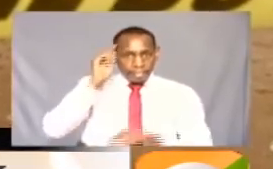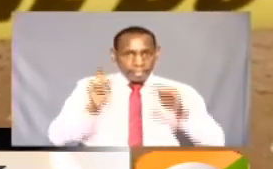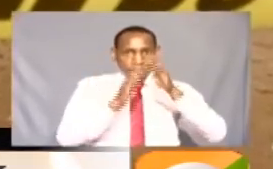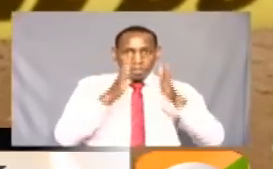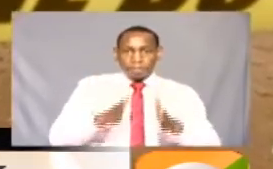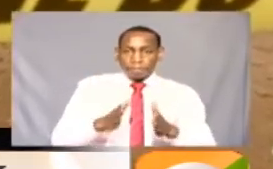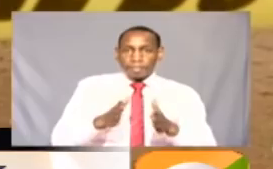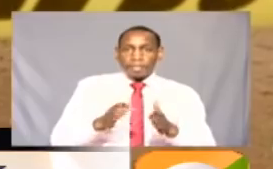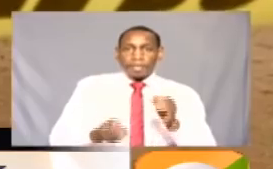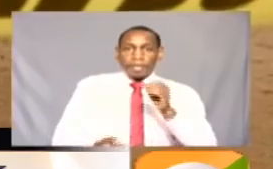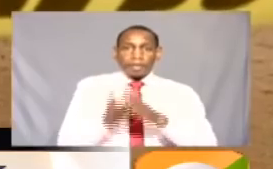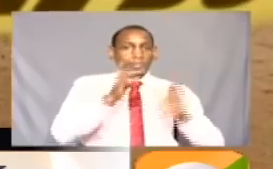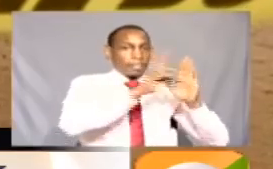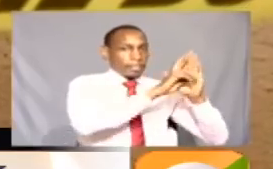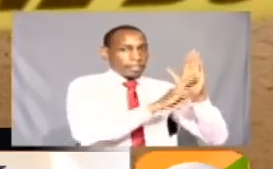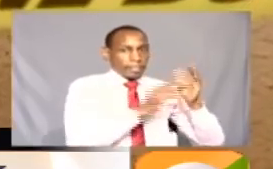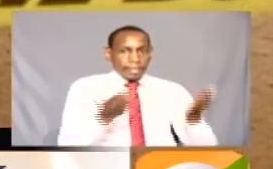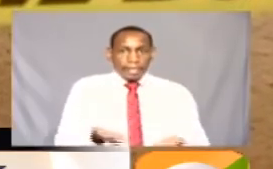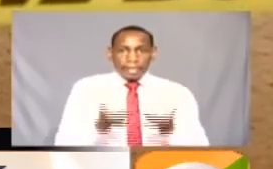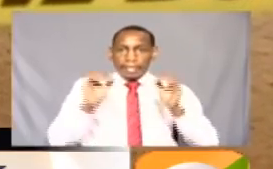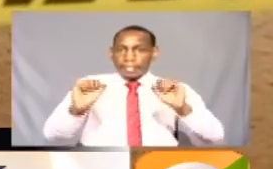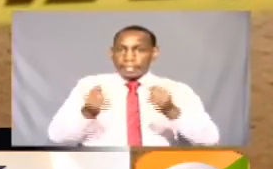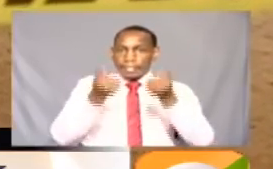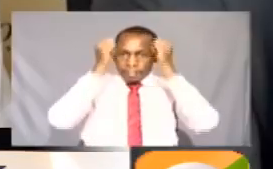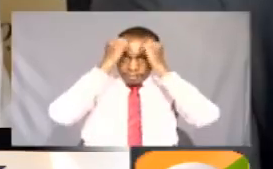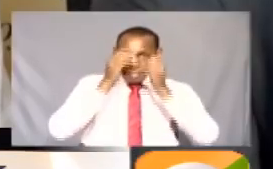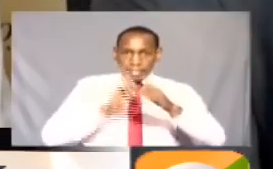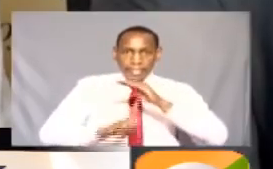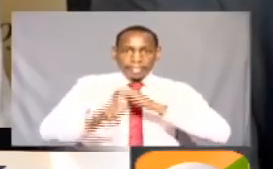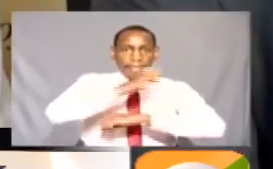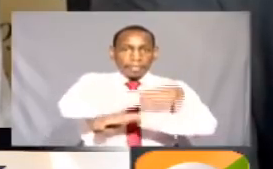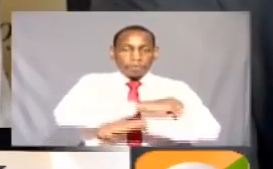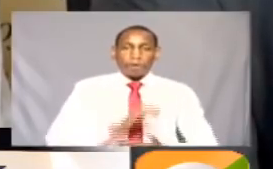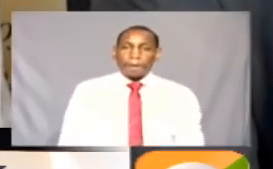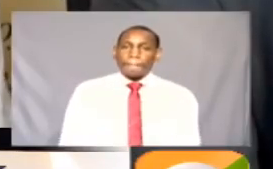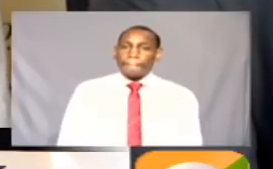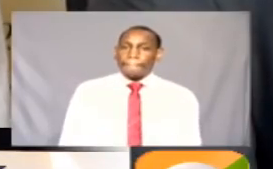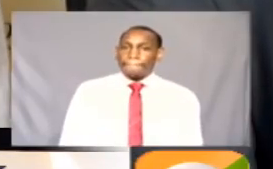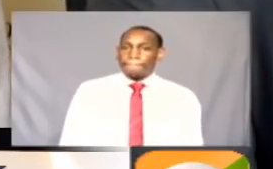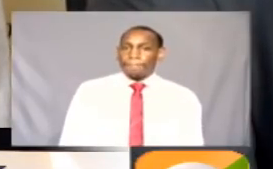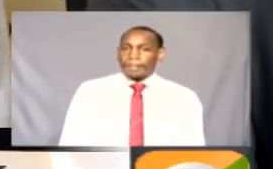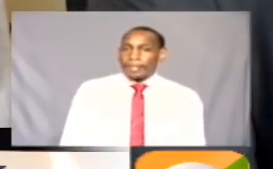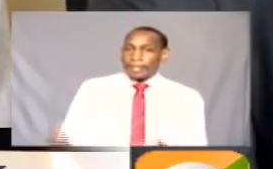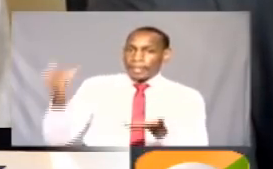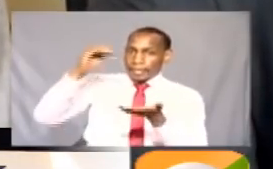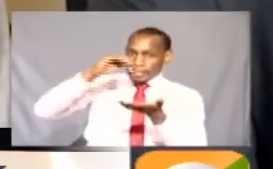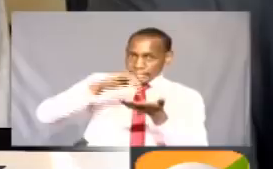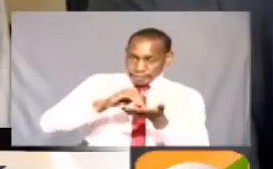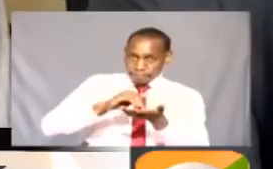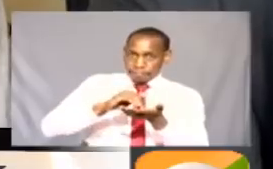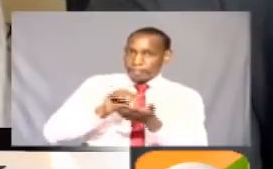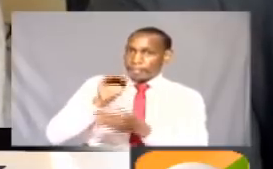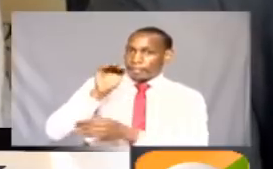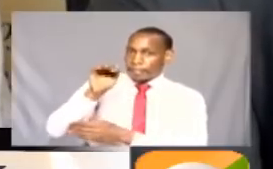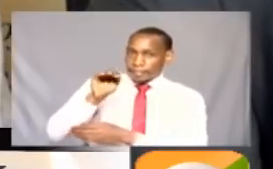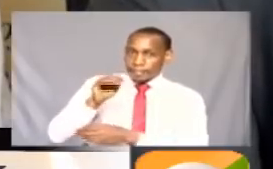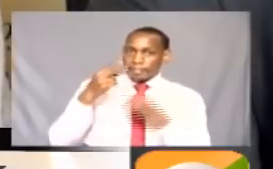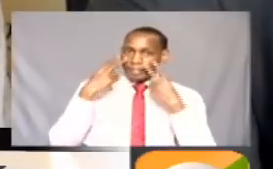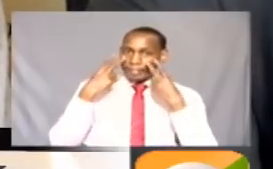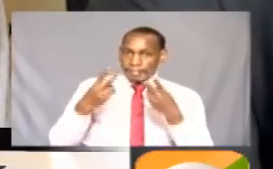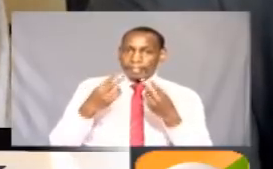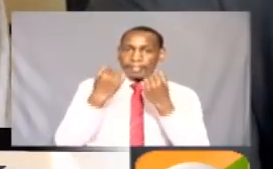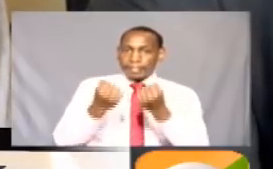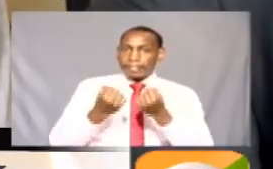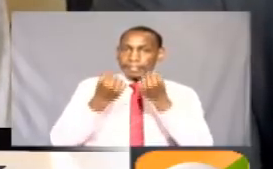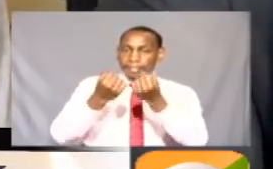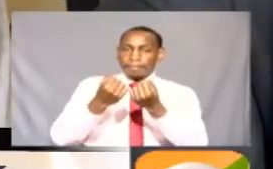place regulations that will enhance the safety of learners in schools. Once again, we urge the minister to look beyond the stability of physical